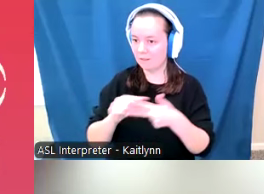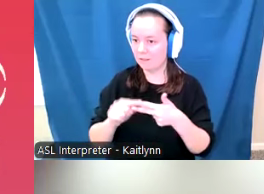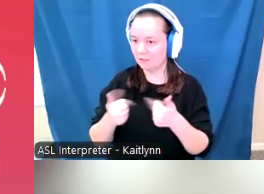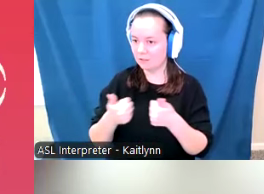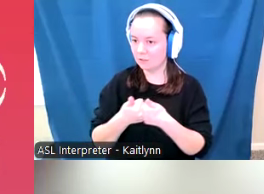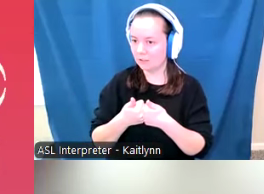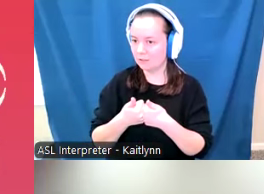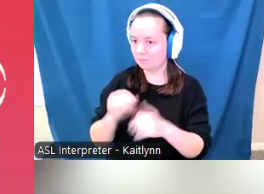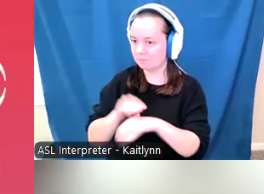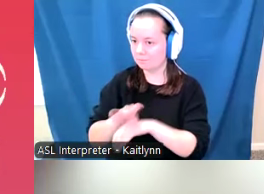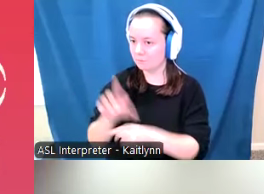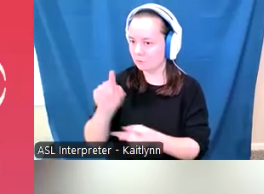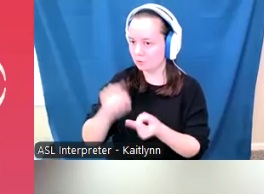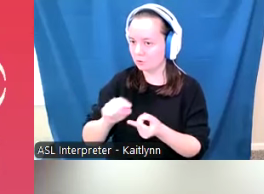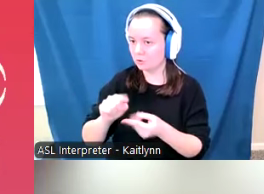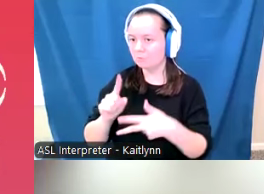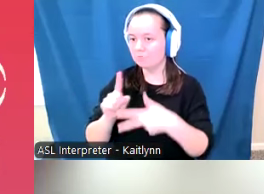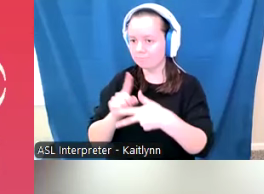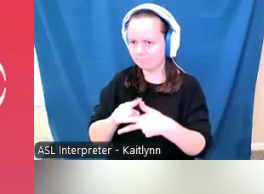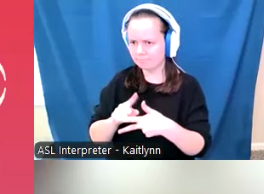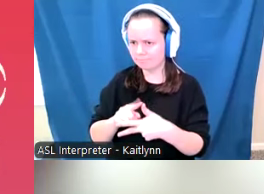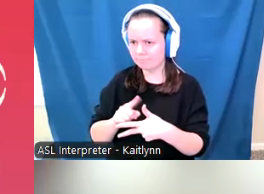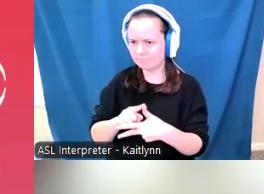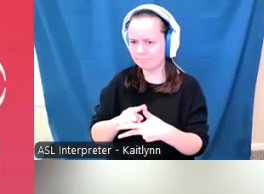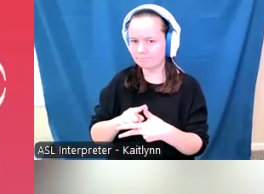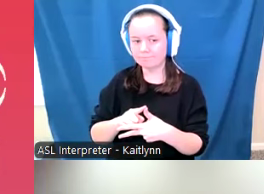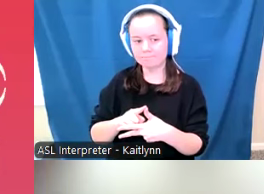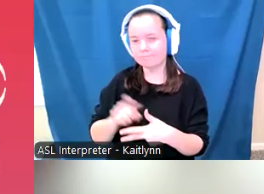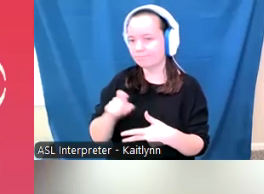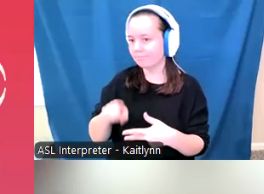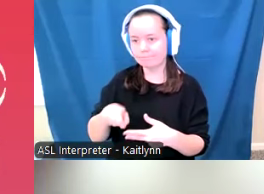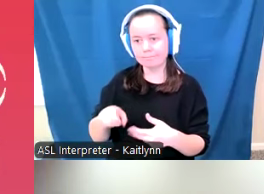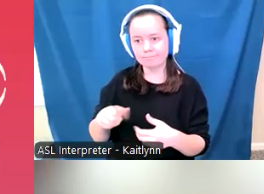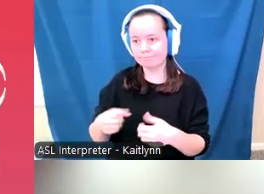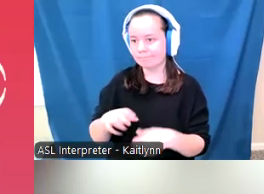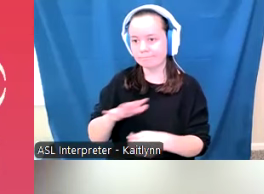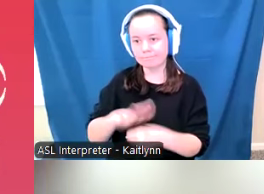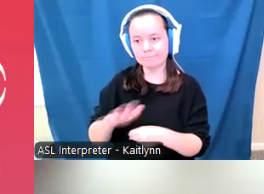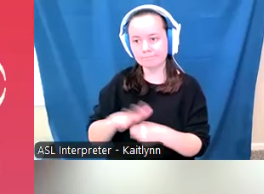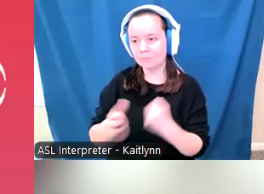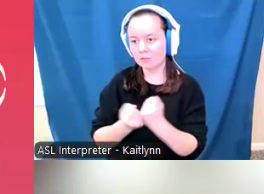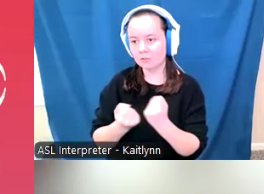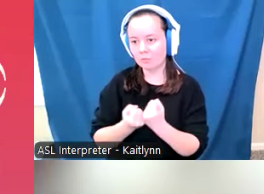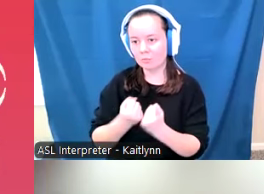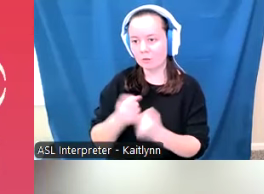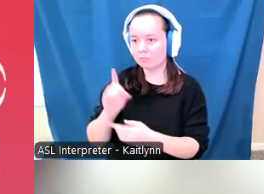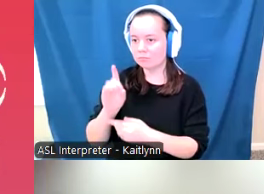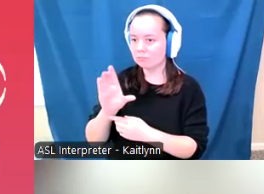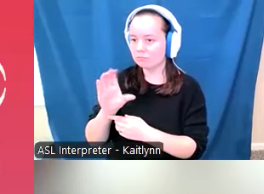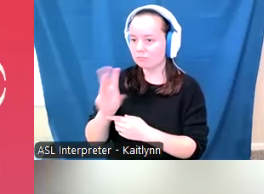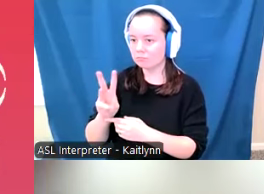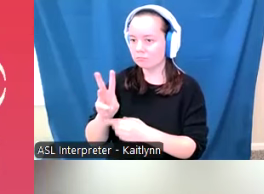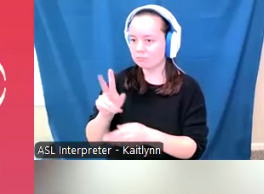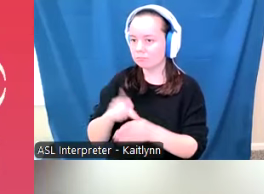shortage. The first challenge is that there is inadequate support for direct care professionals. This impacts